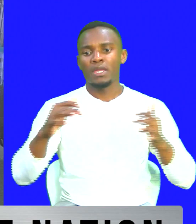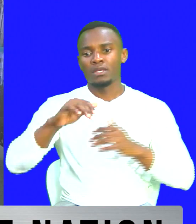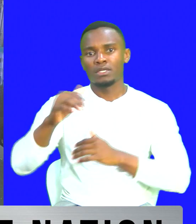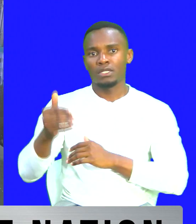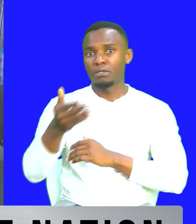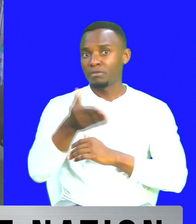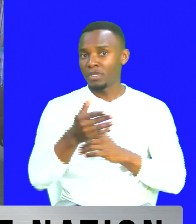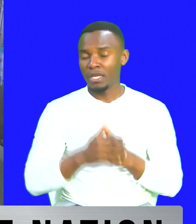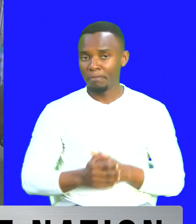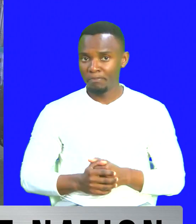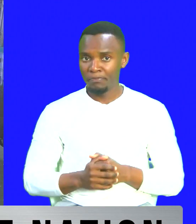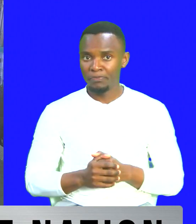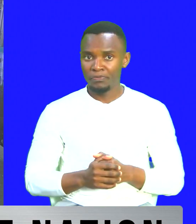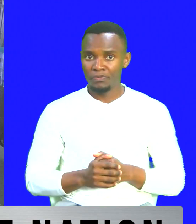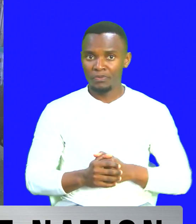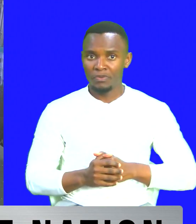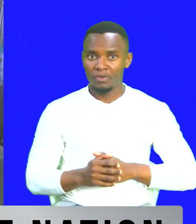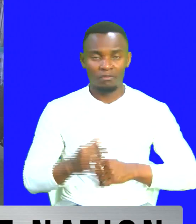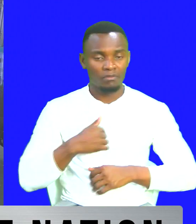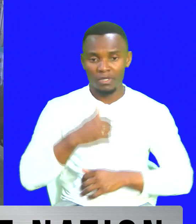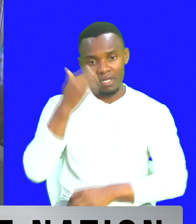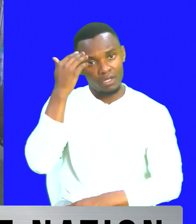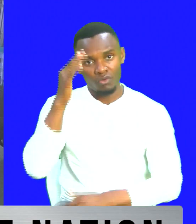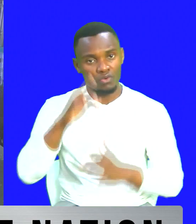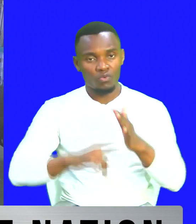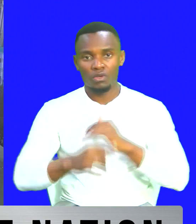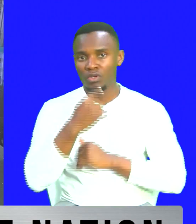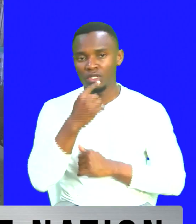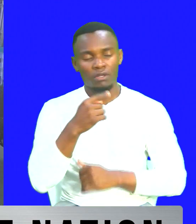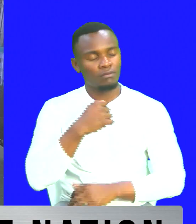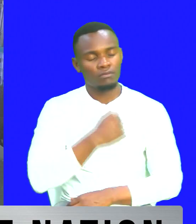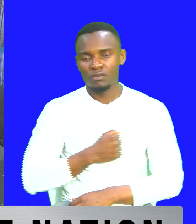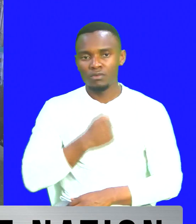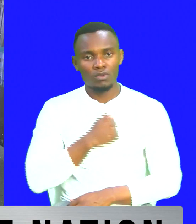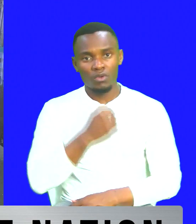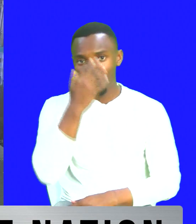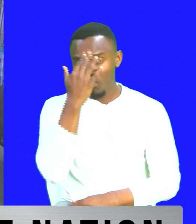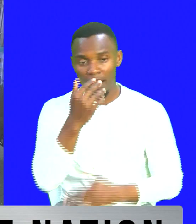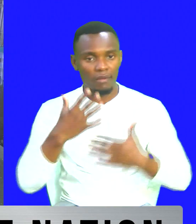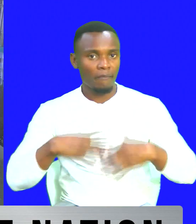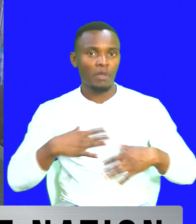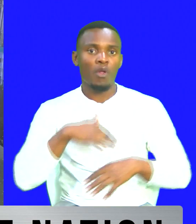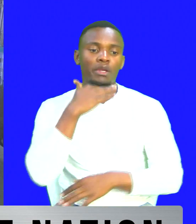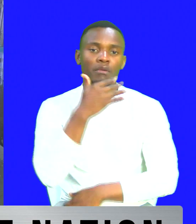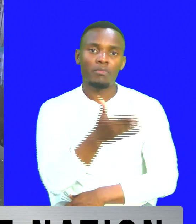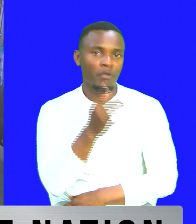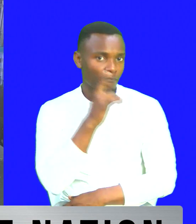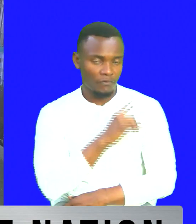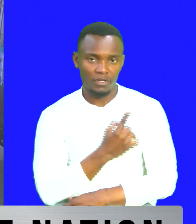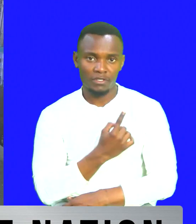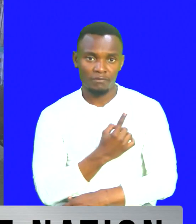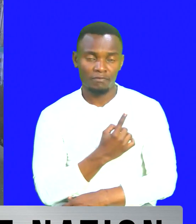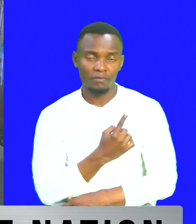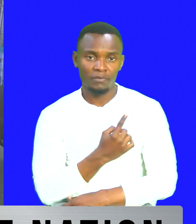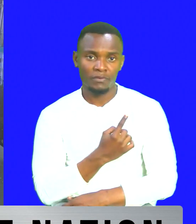So it's I don't know what to say. Pole kwao, because there is loss of life. And